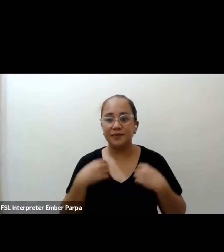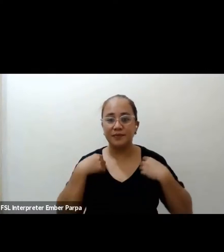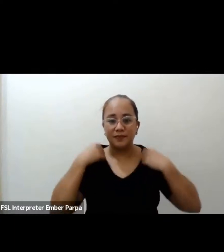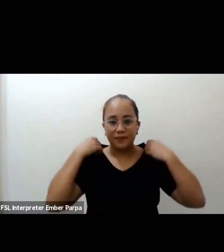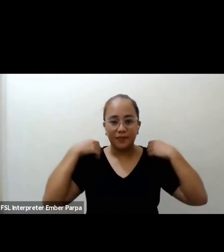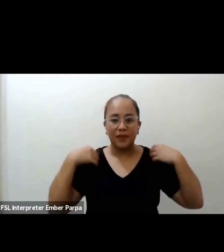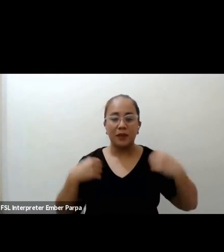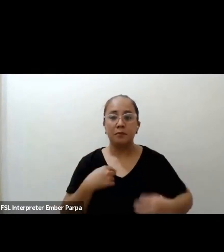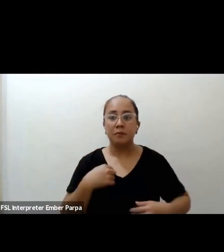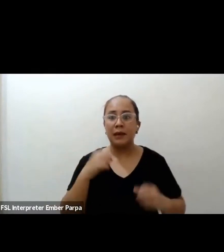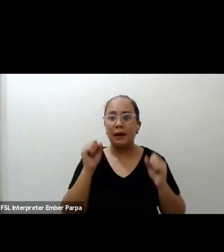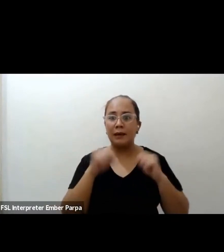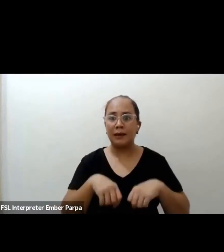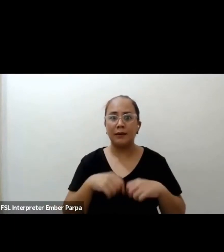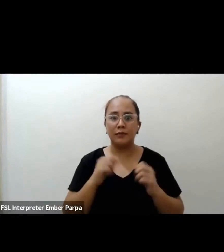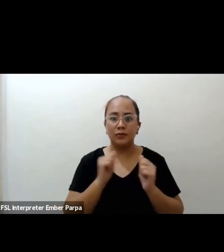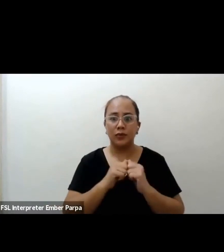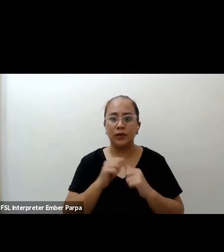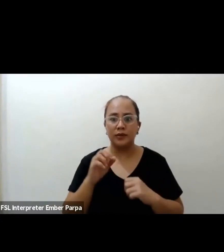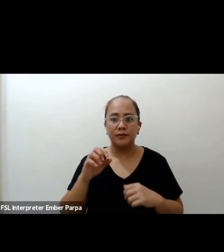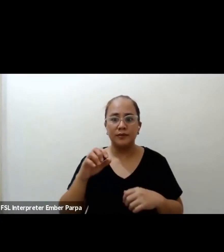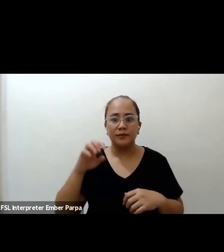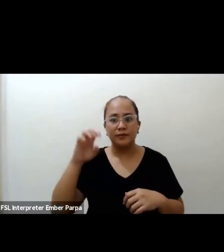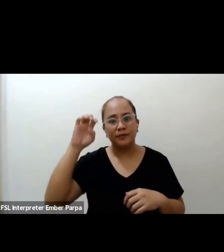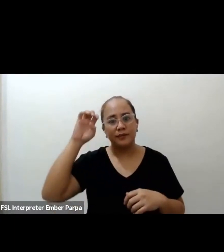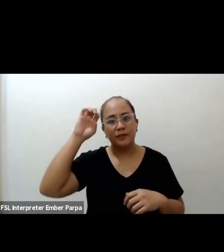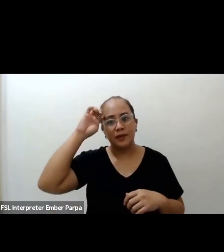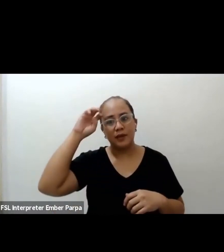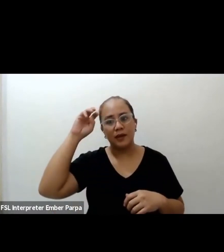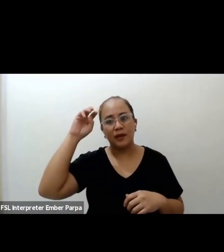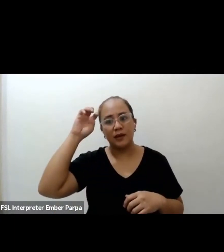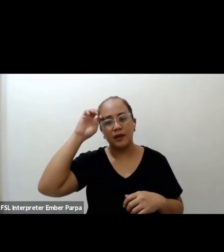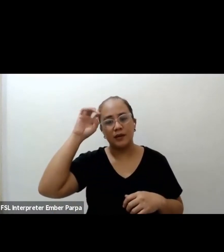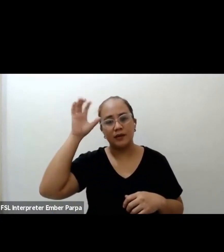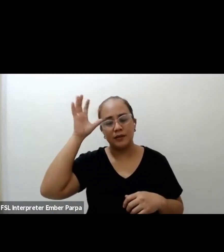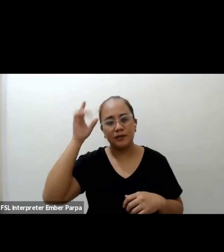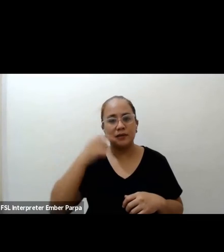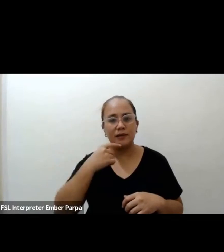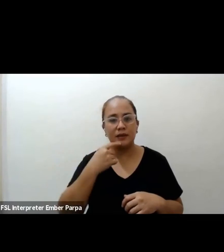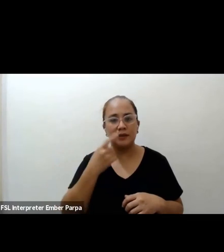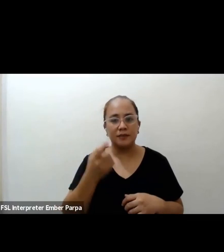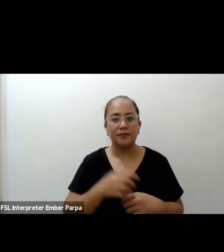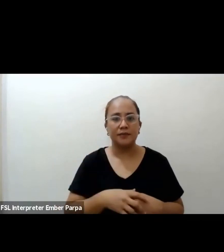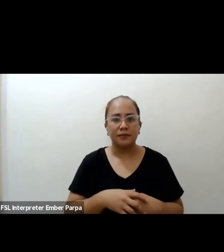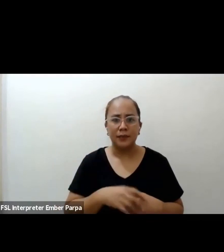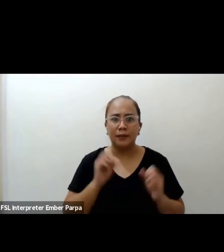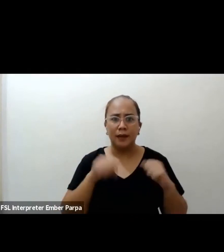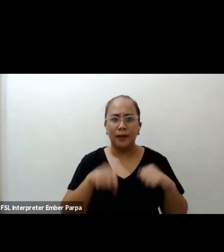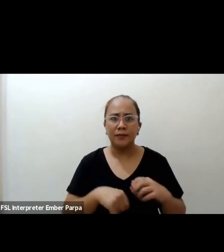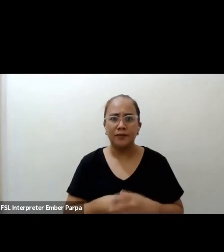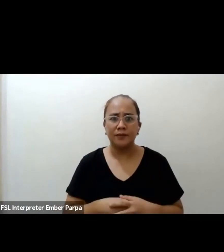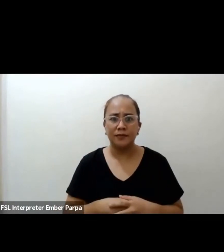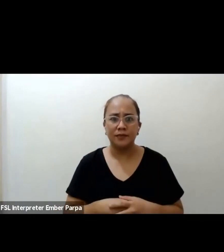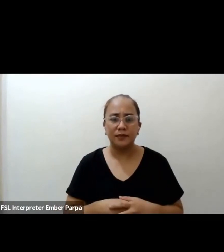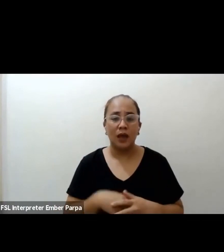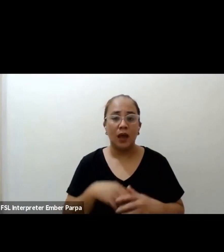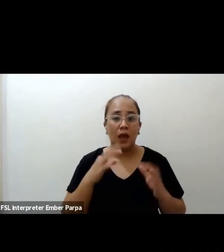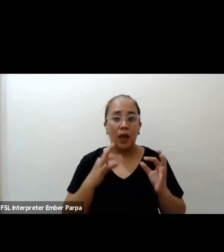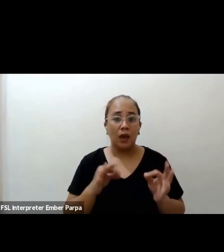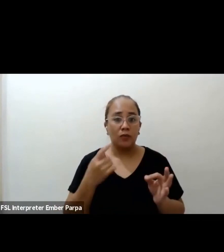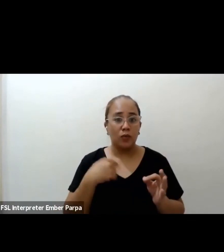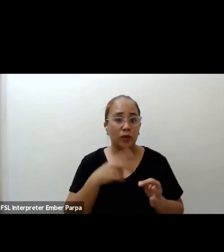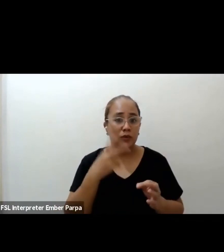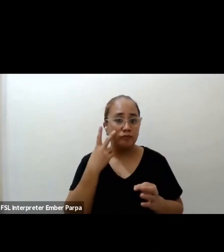Well, agree totally with what everybody said, including sinasabi ni SP. Pero kung titingnan lang